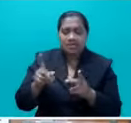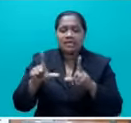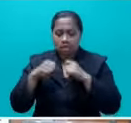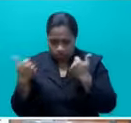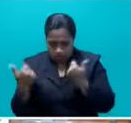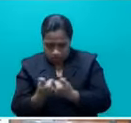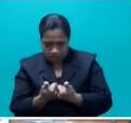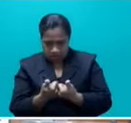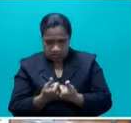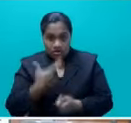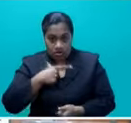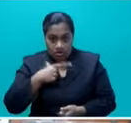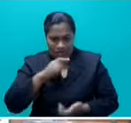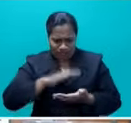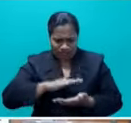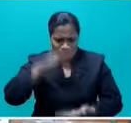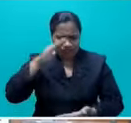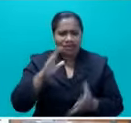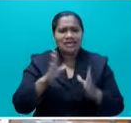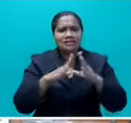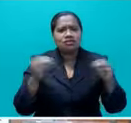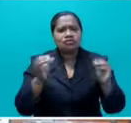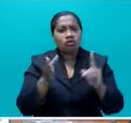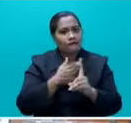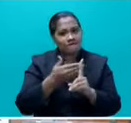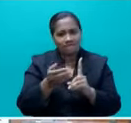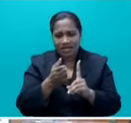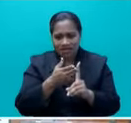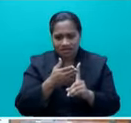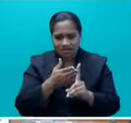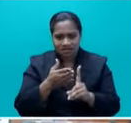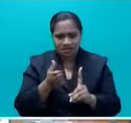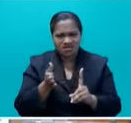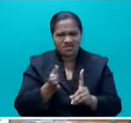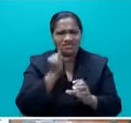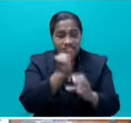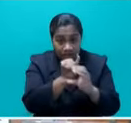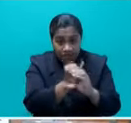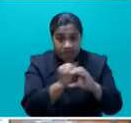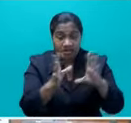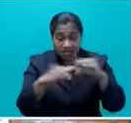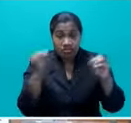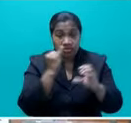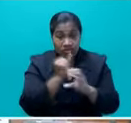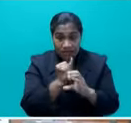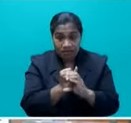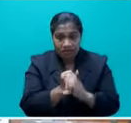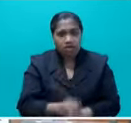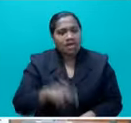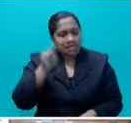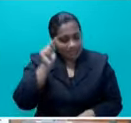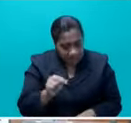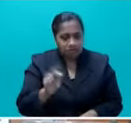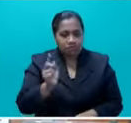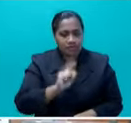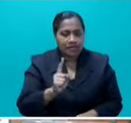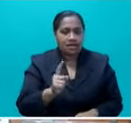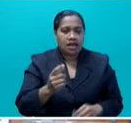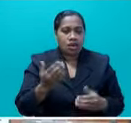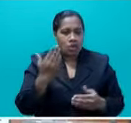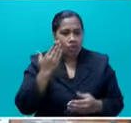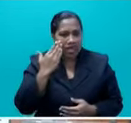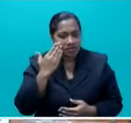be curtailed dramatically. We need to have community awareness about it. We need to ensure